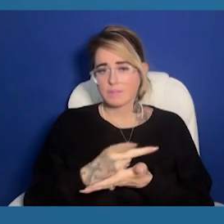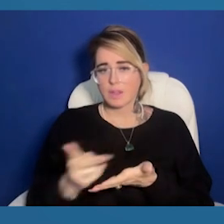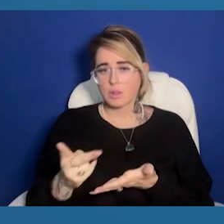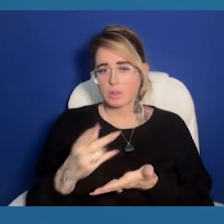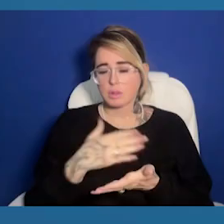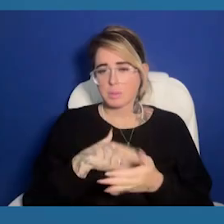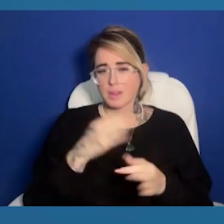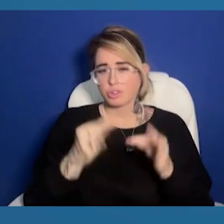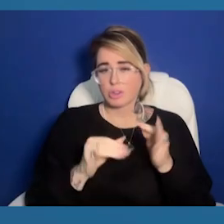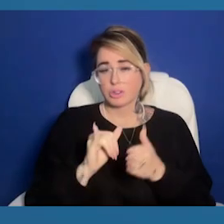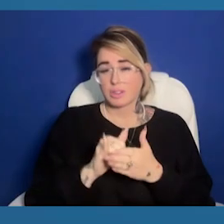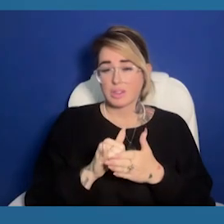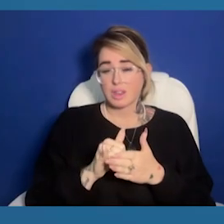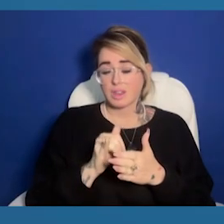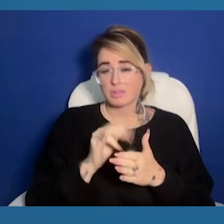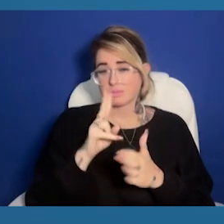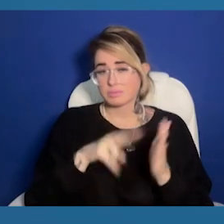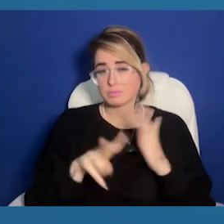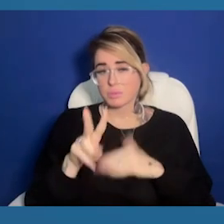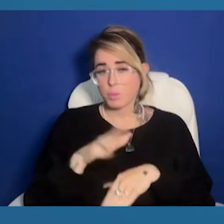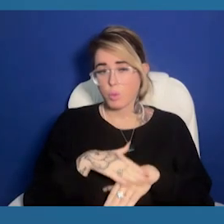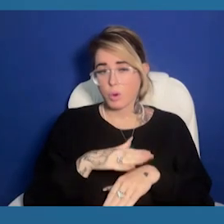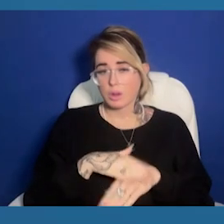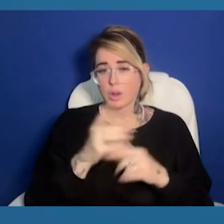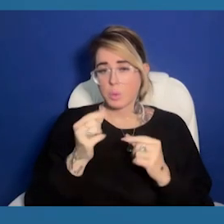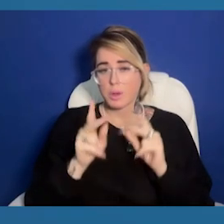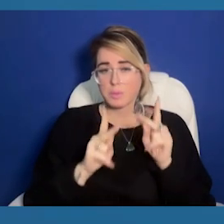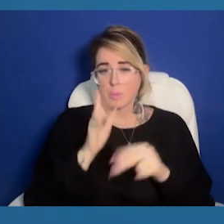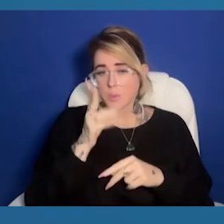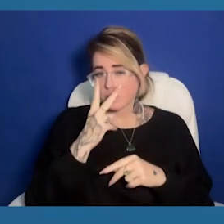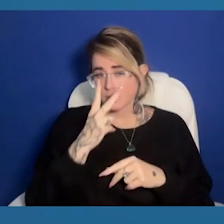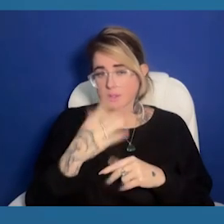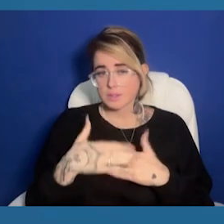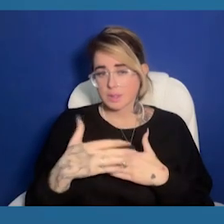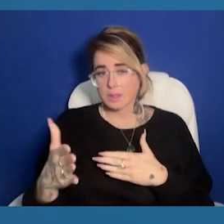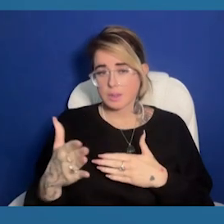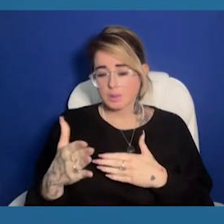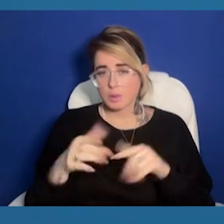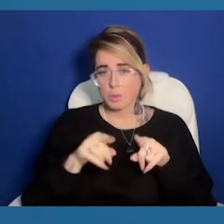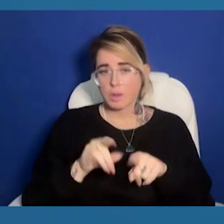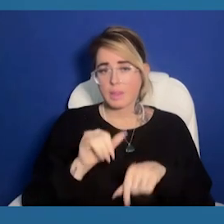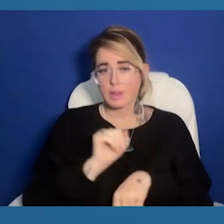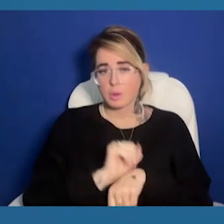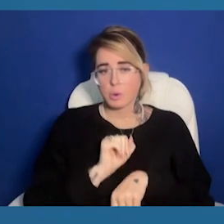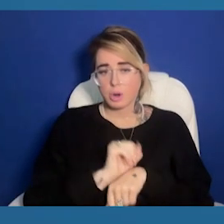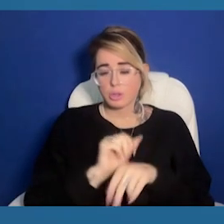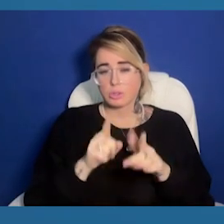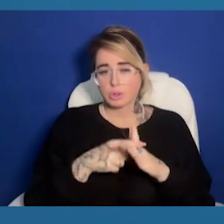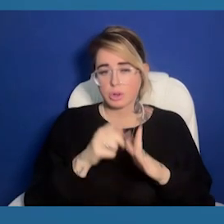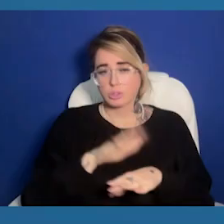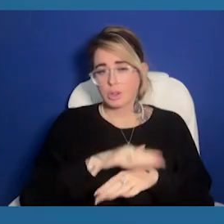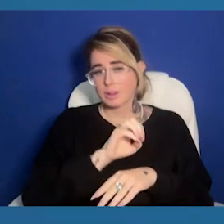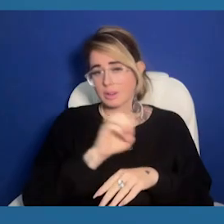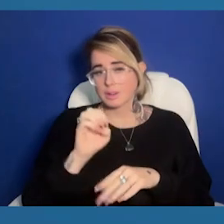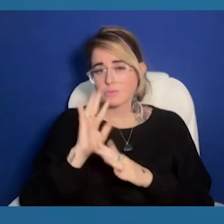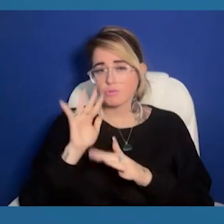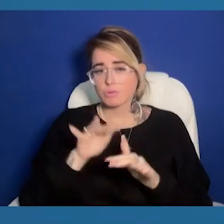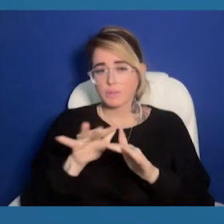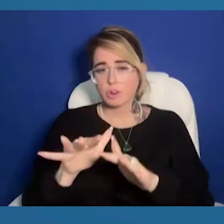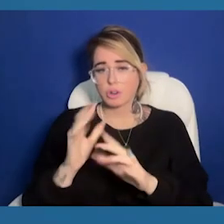is a forewarning of what people are going to be heading into as this work begins on the East River Tunnel.